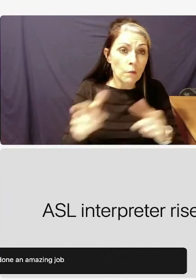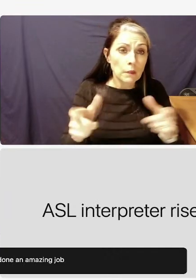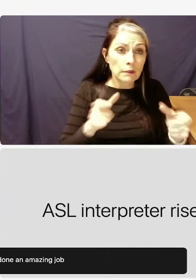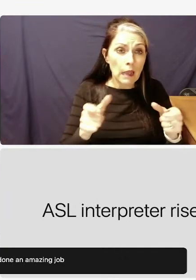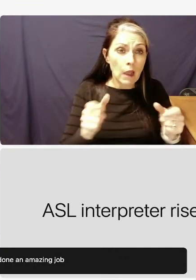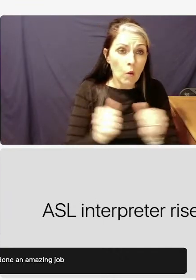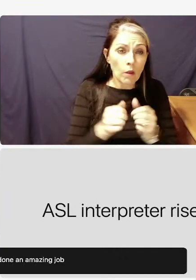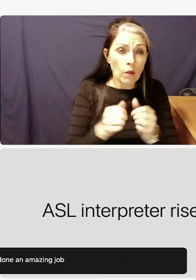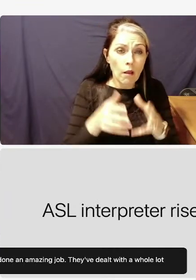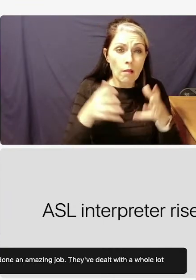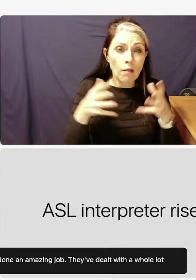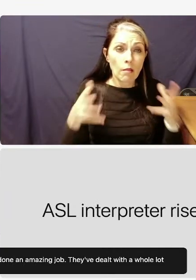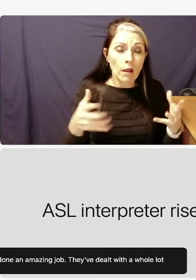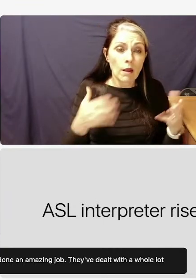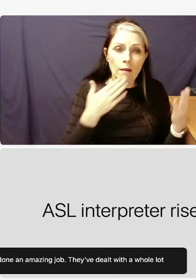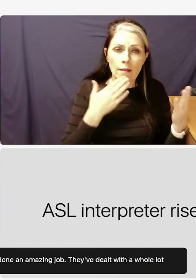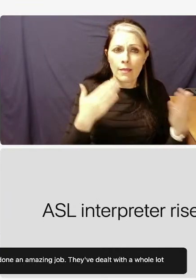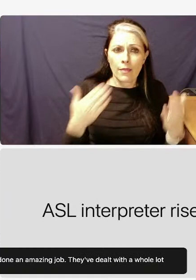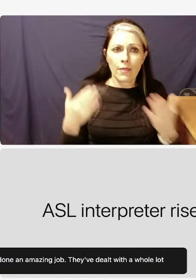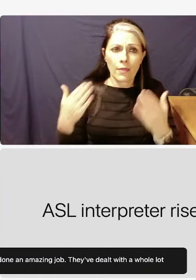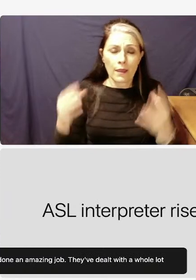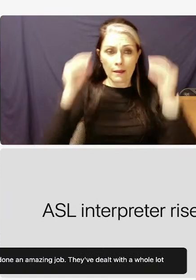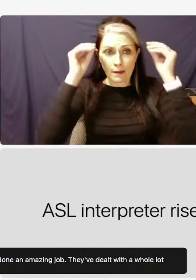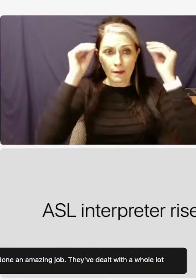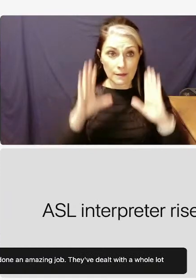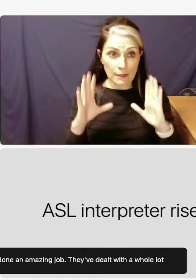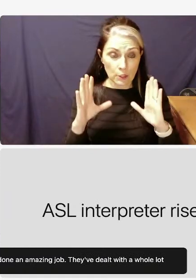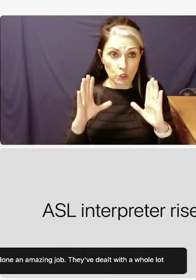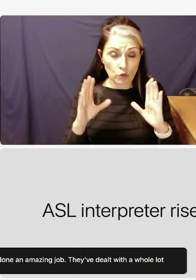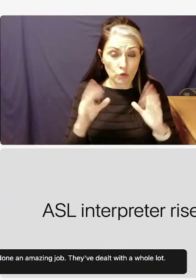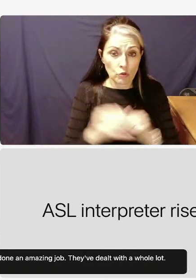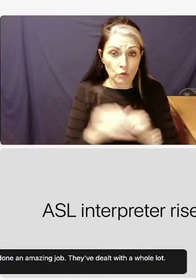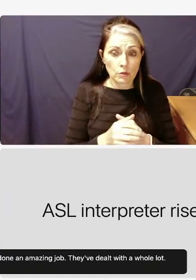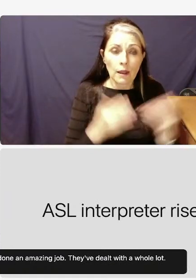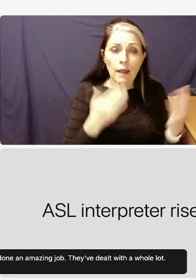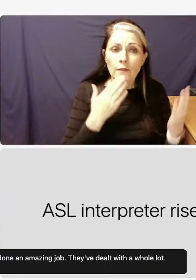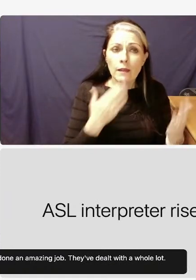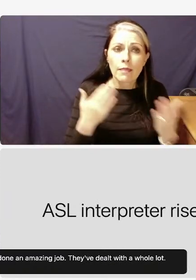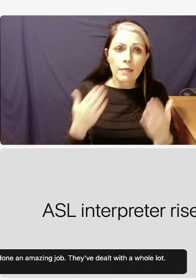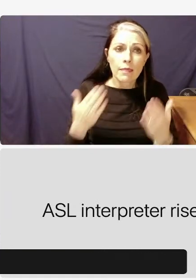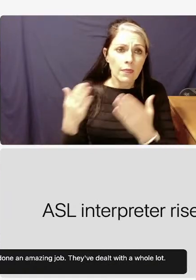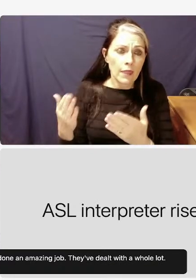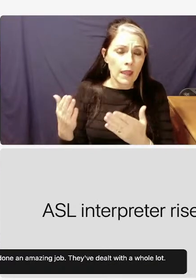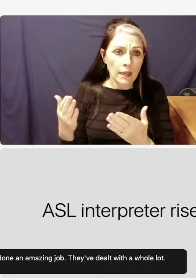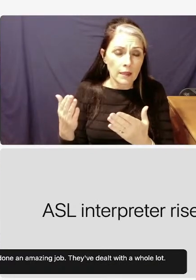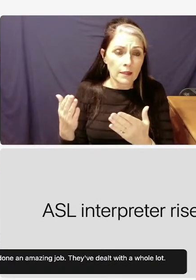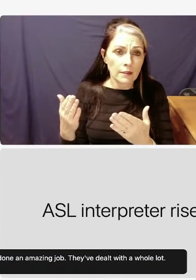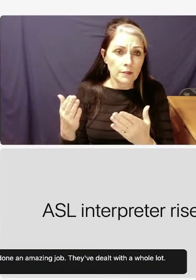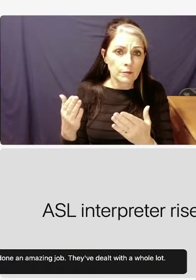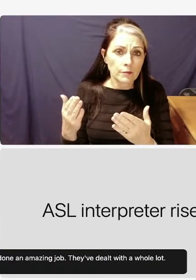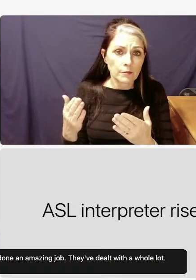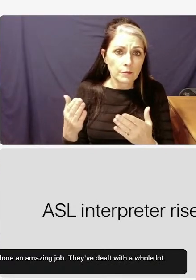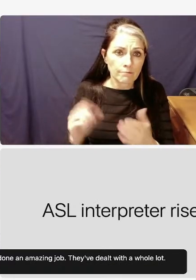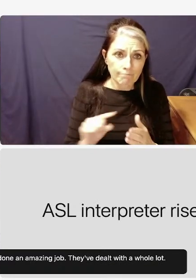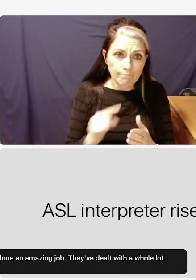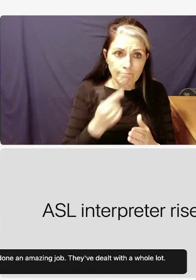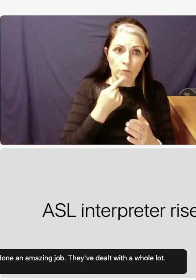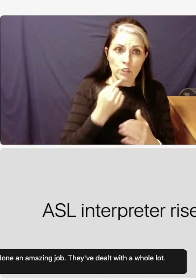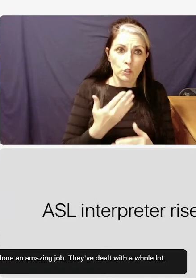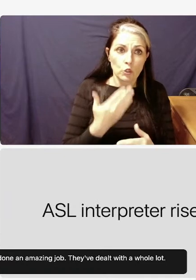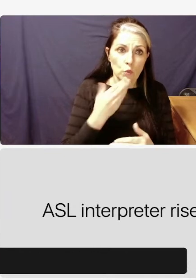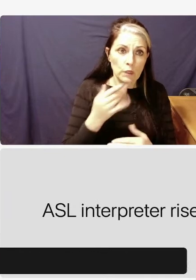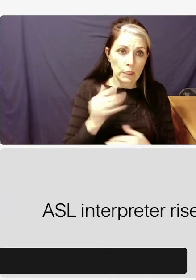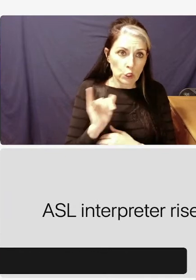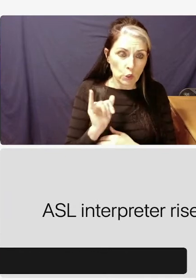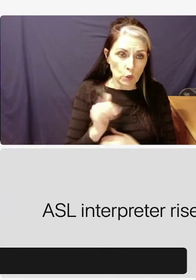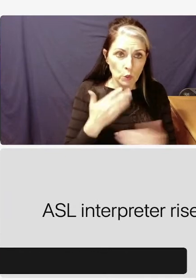lot uh so i think the teachers uh but i have to think uh you know this is kind of bittersweet but i